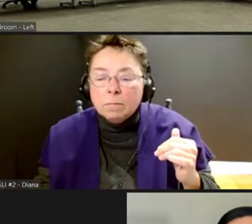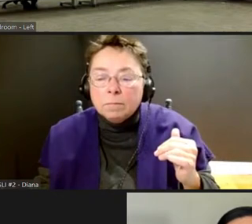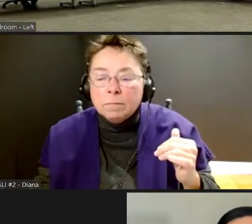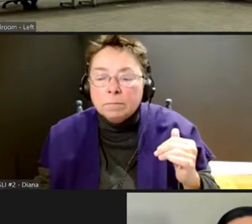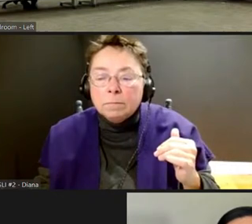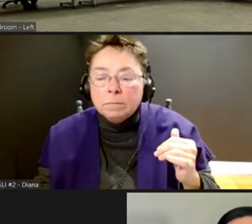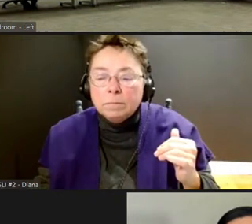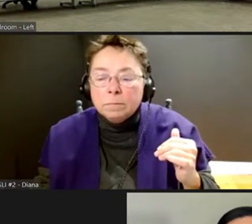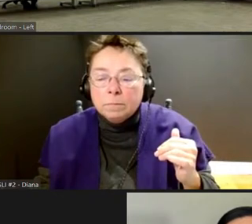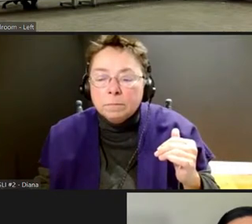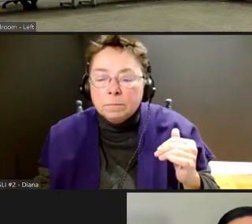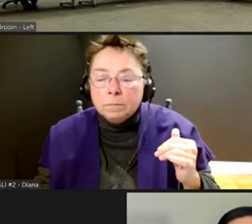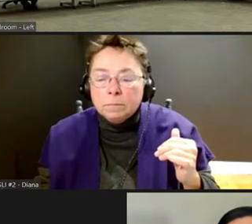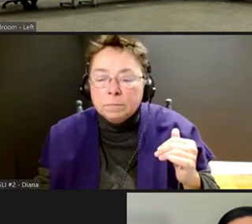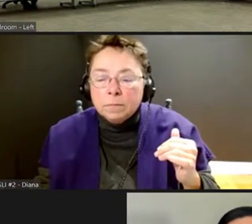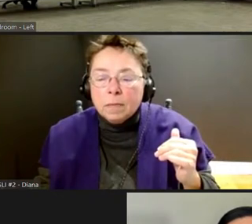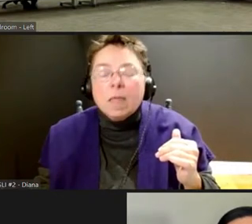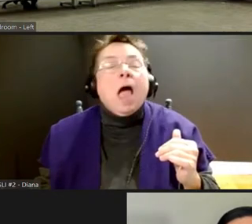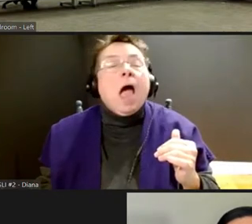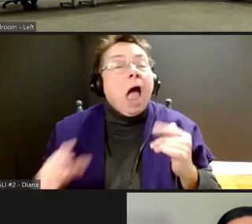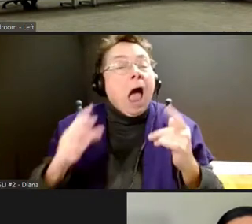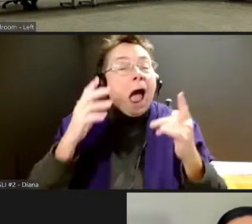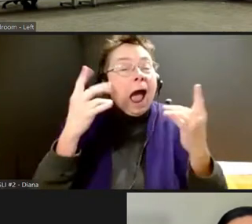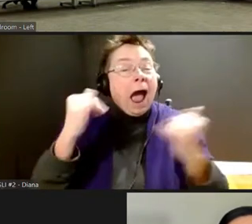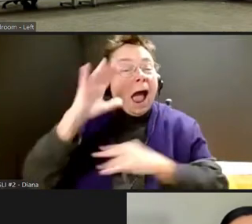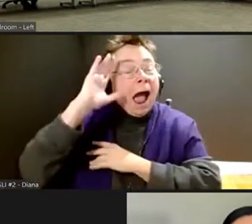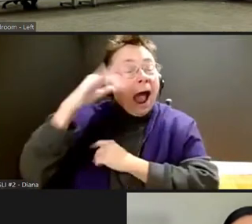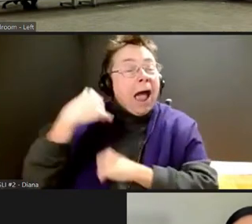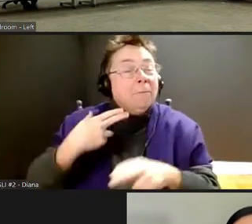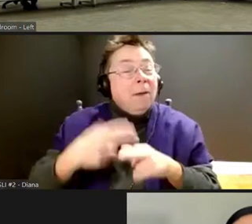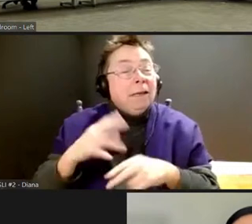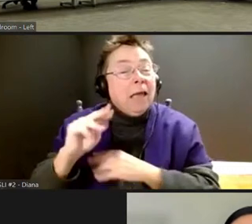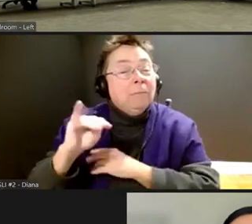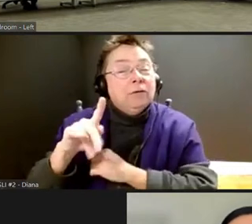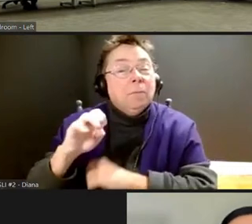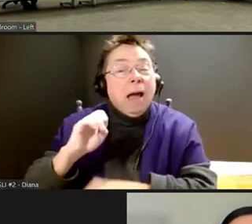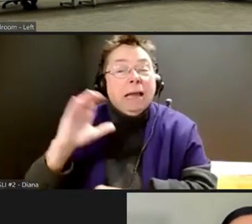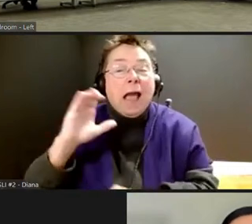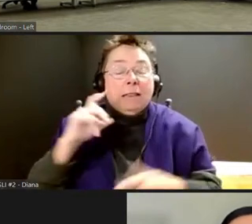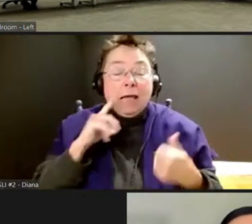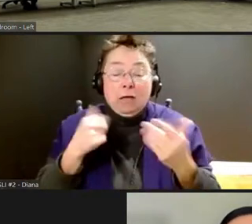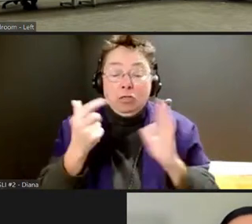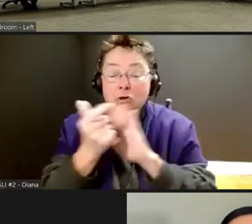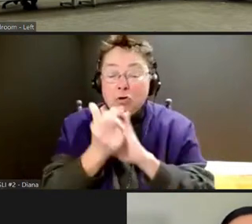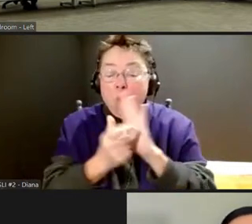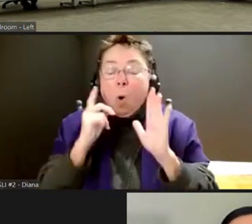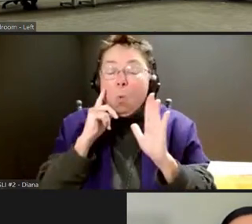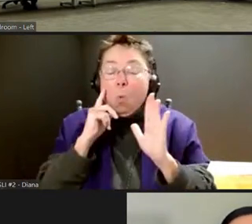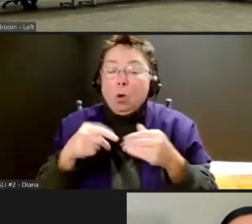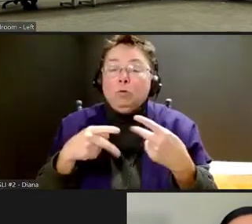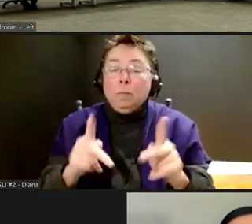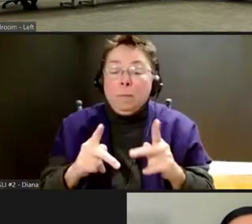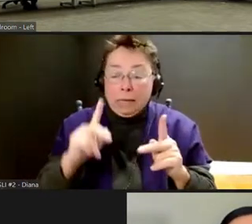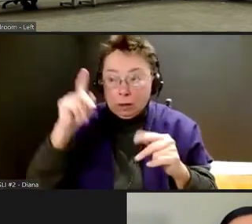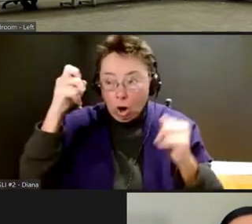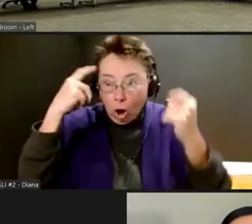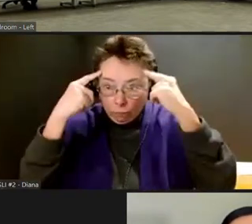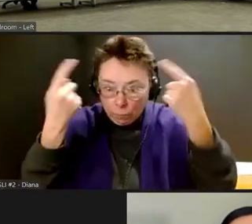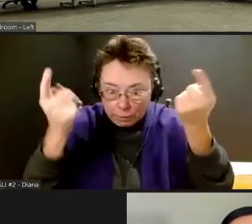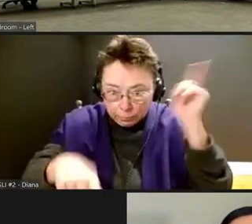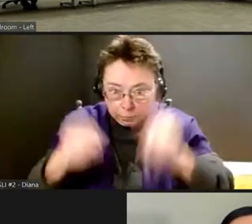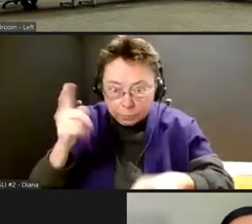afternoon again. I'm Mike Connolly, your Chief Planning Officer. This ordinance would authorize an intergovernmental agreement between CTA and